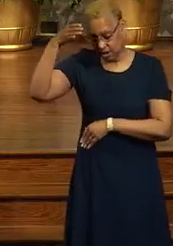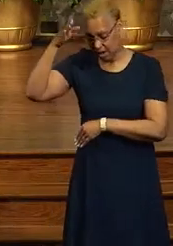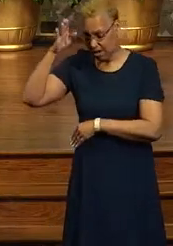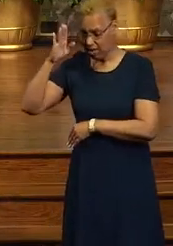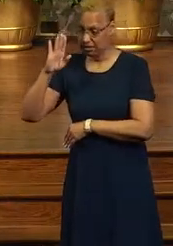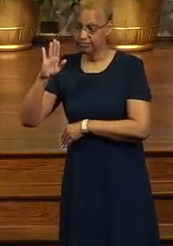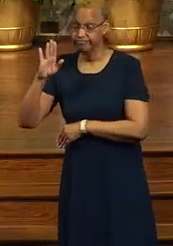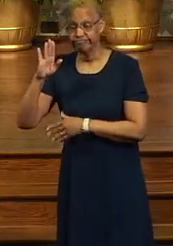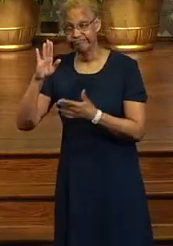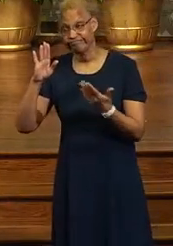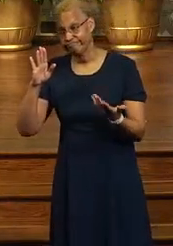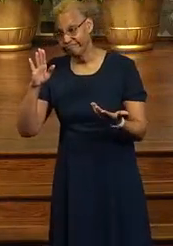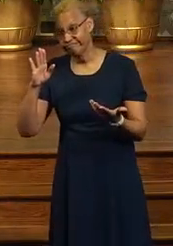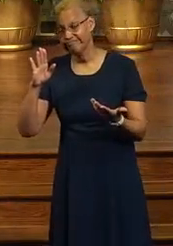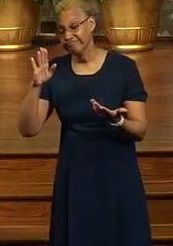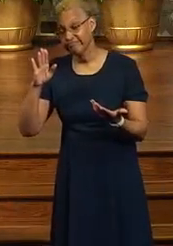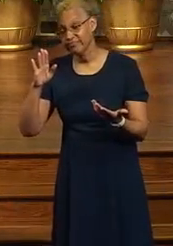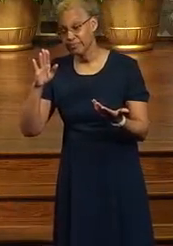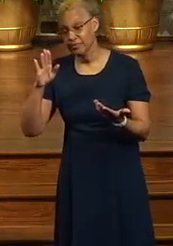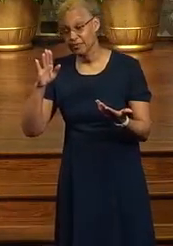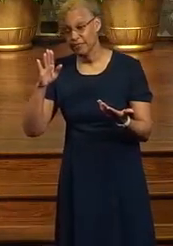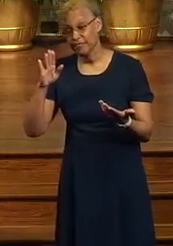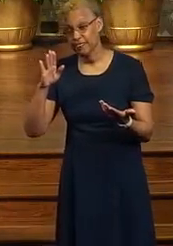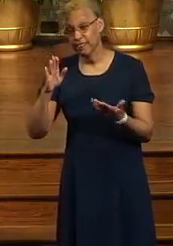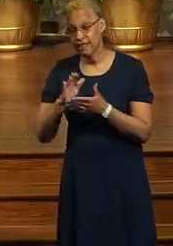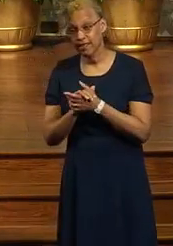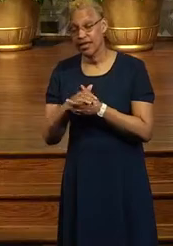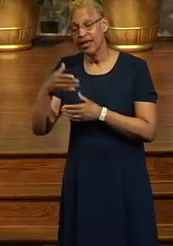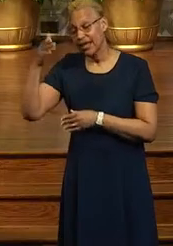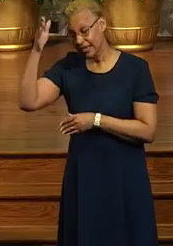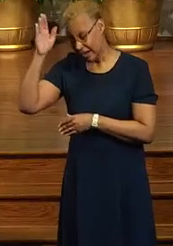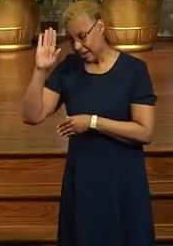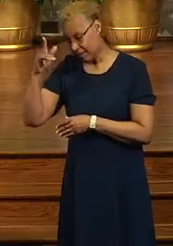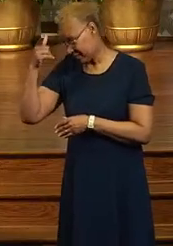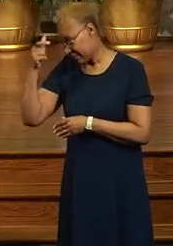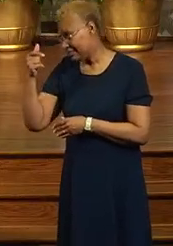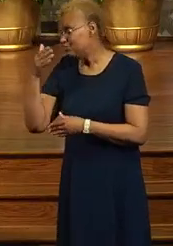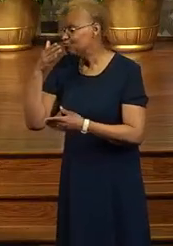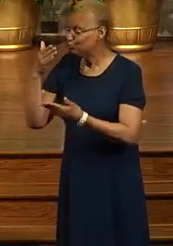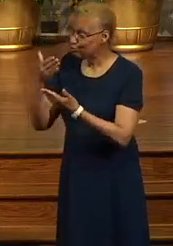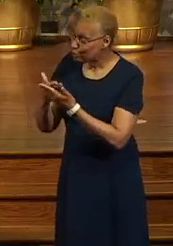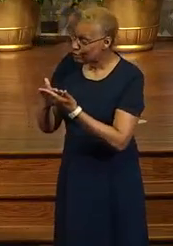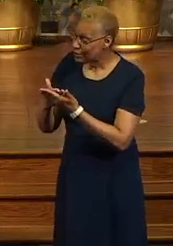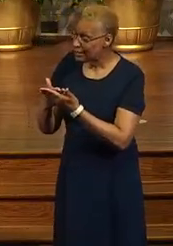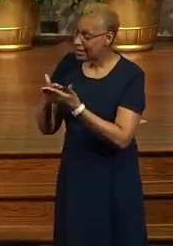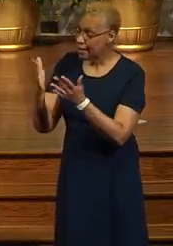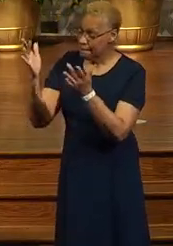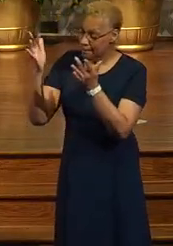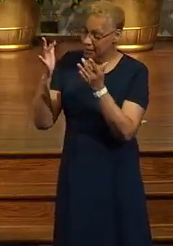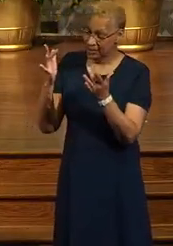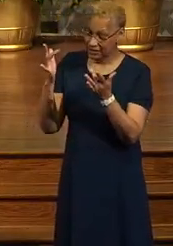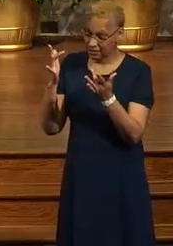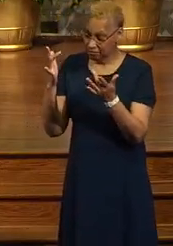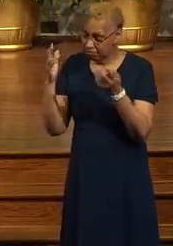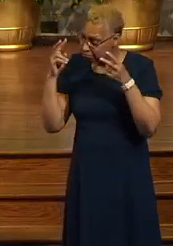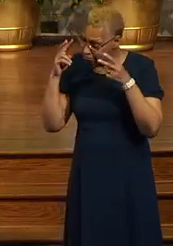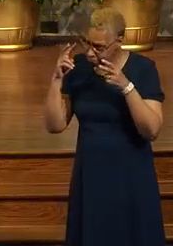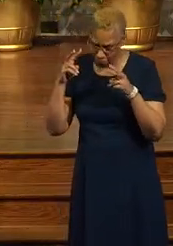God, in his goodness and mercy, is looking at his